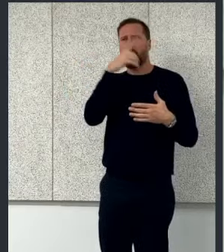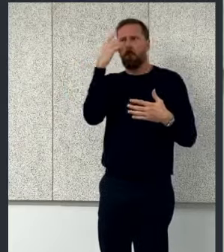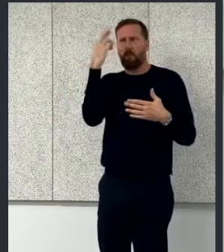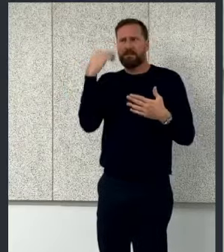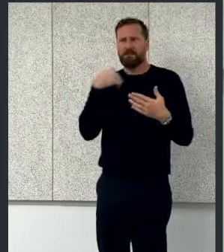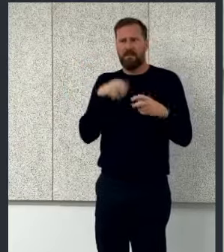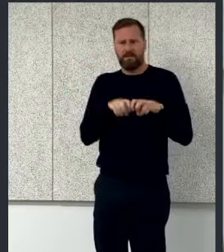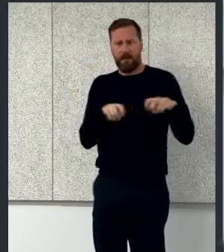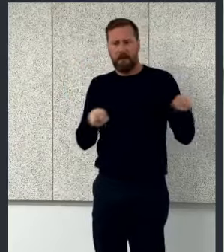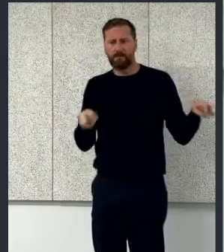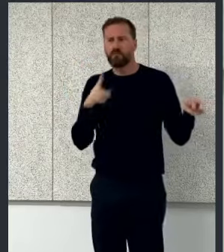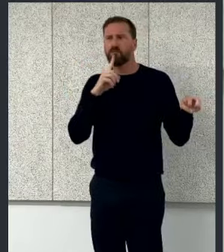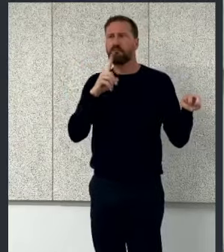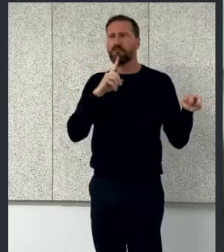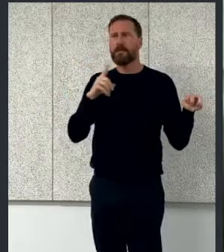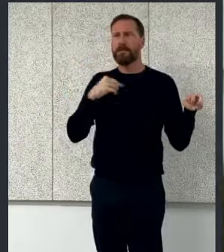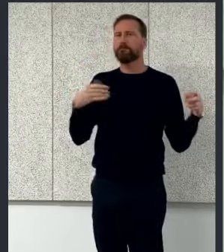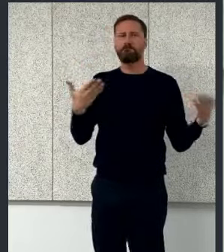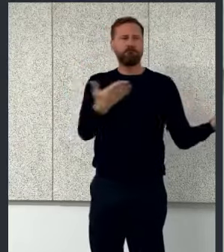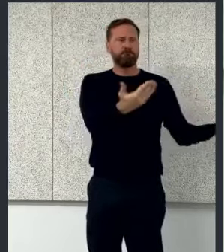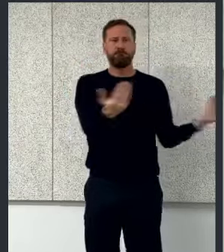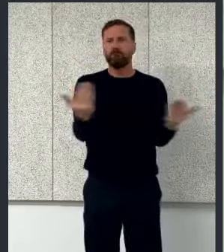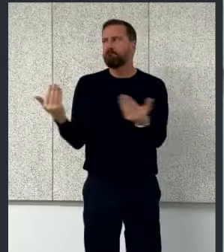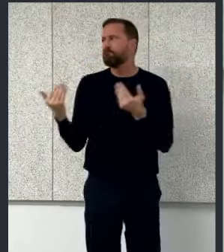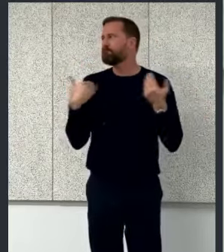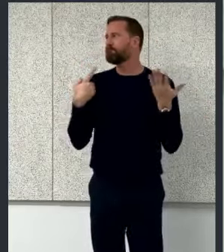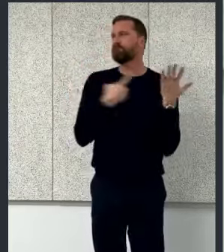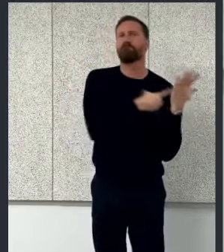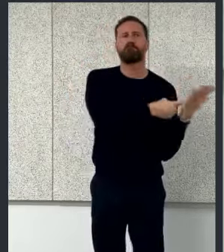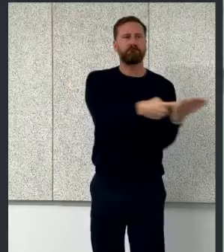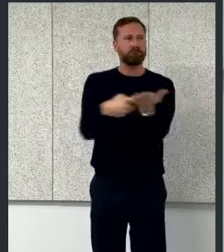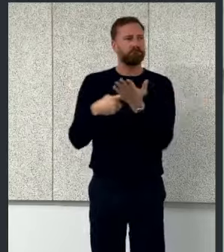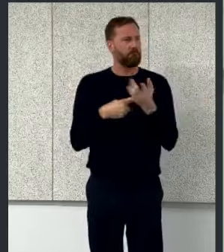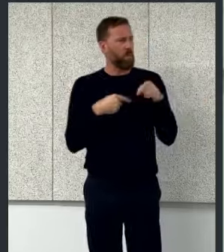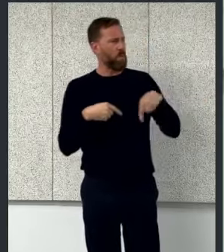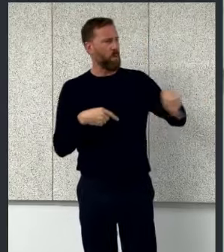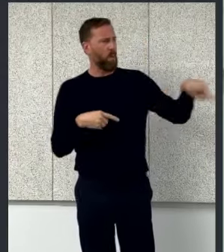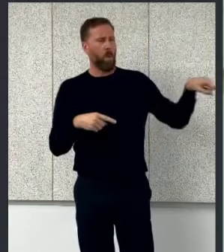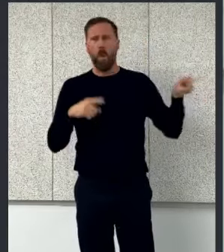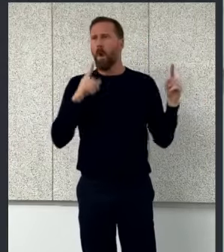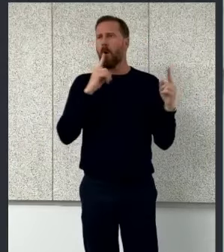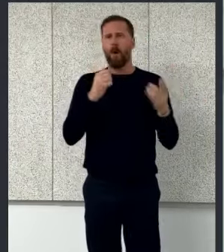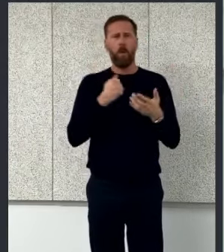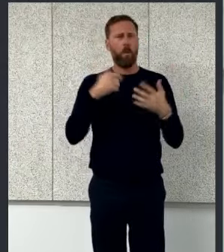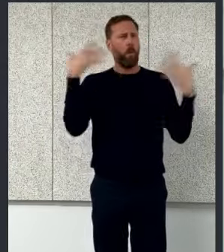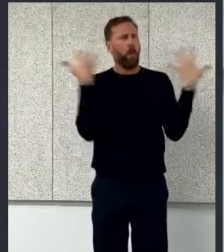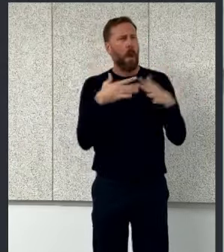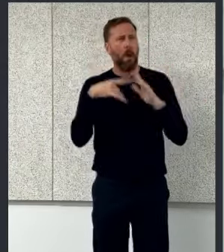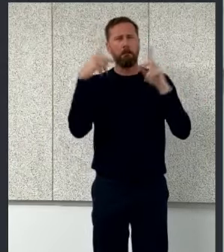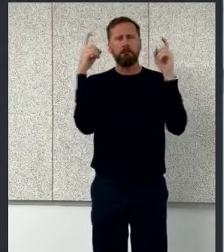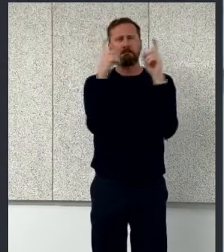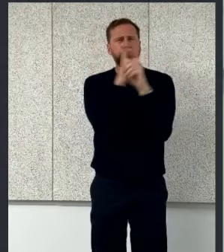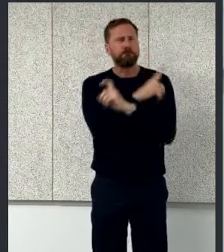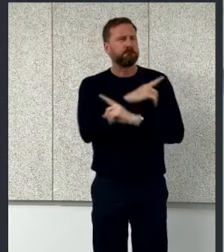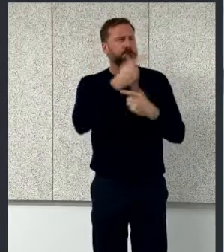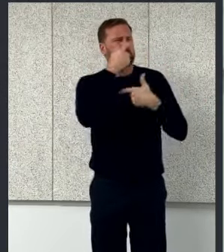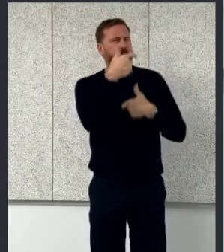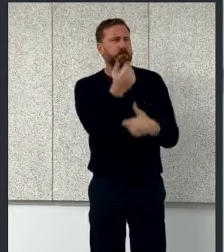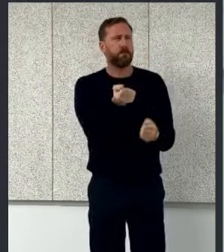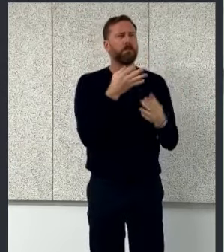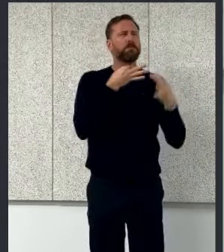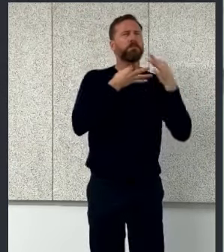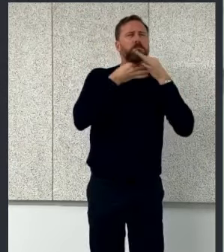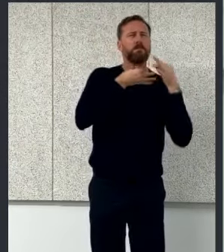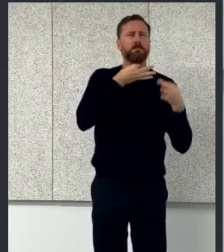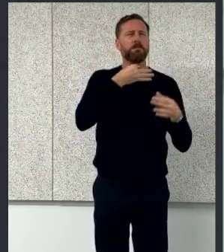open up the dialogue. You all are like rich and interesting and curious people, as evidenced both by your taste and